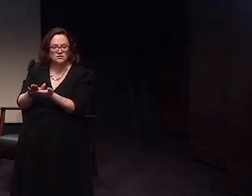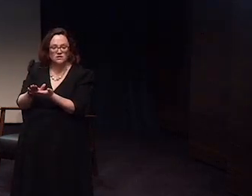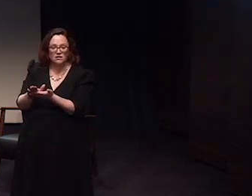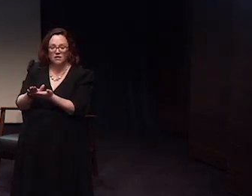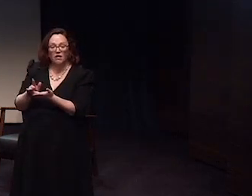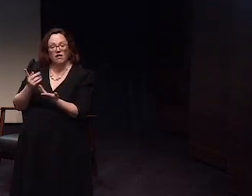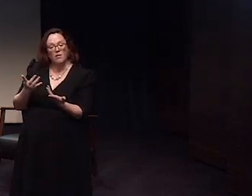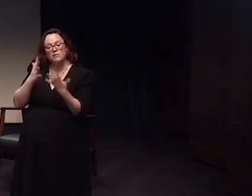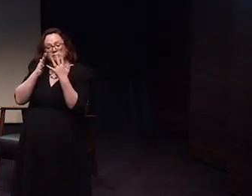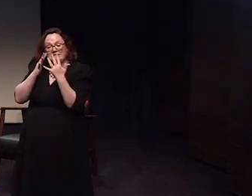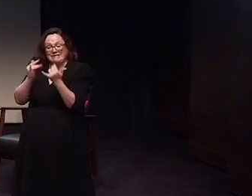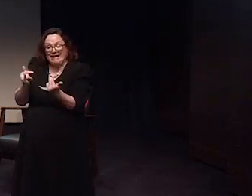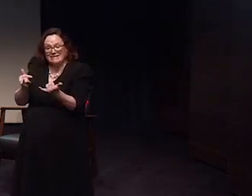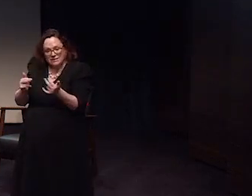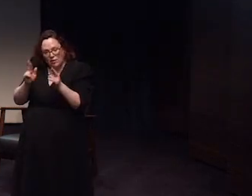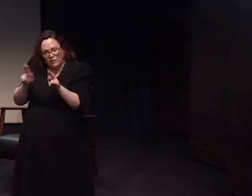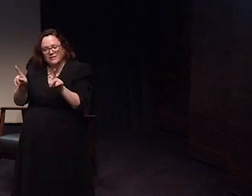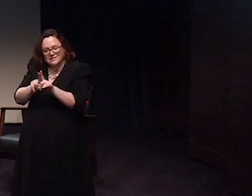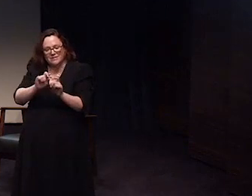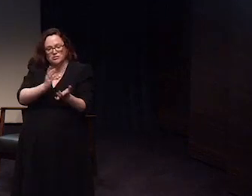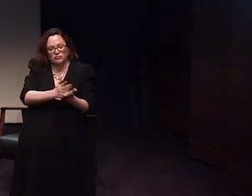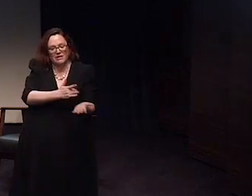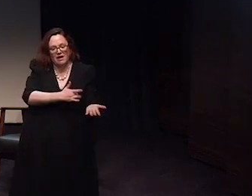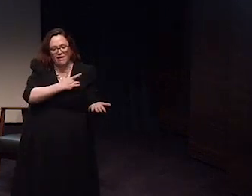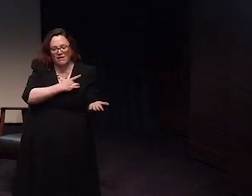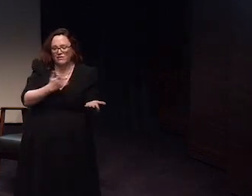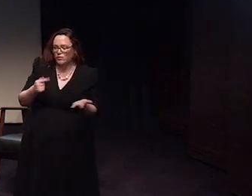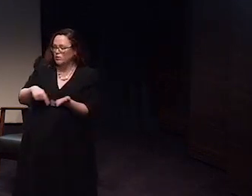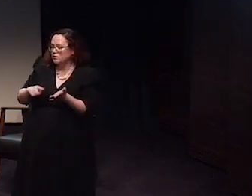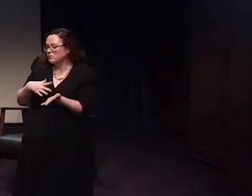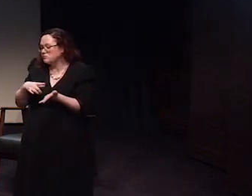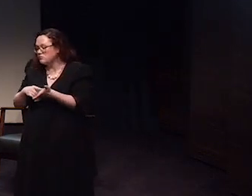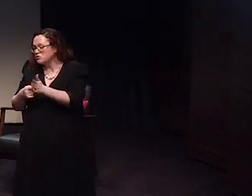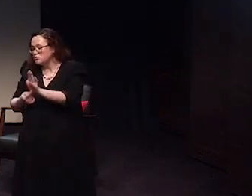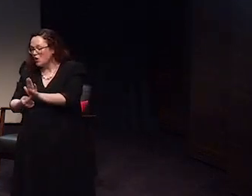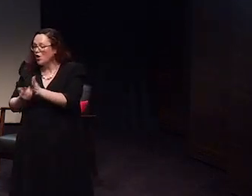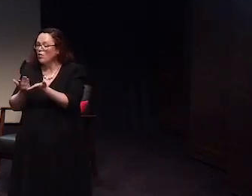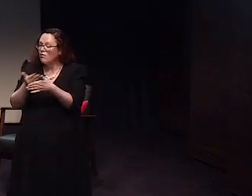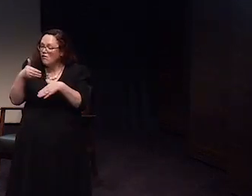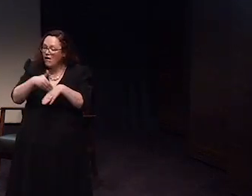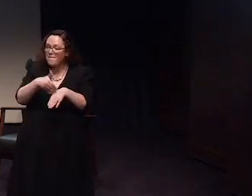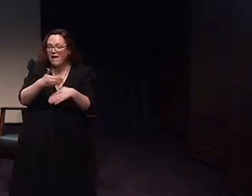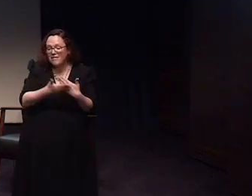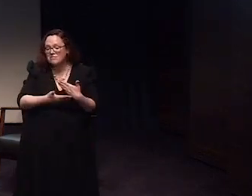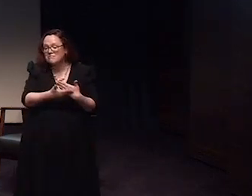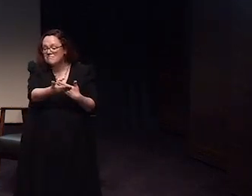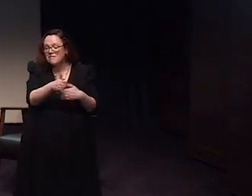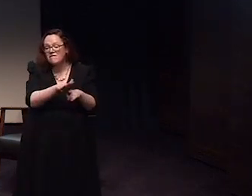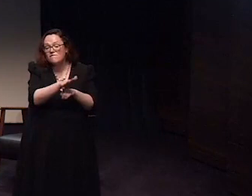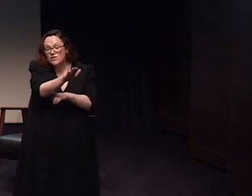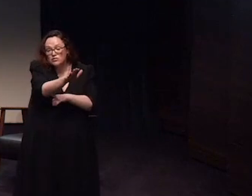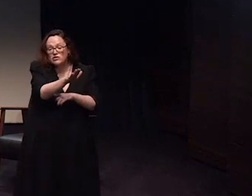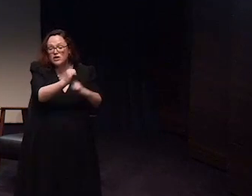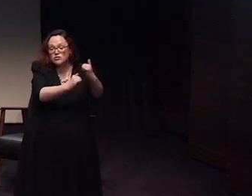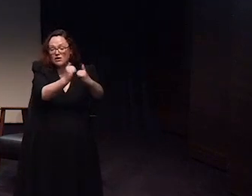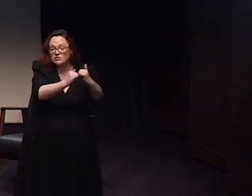And the use of living labs have shown positive effects on the development of trust and of a common frame of reference